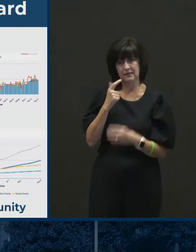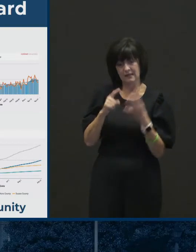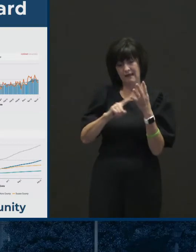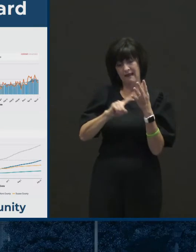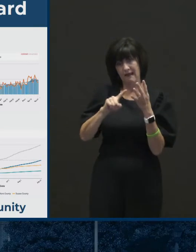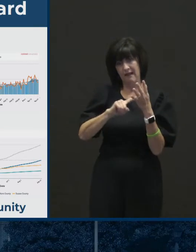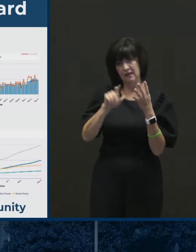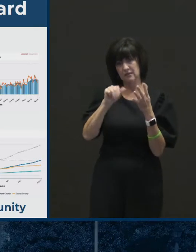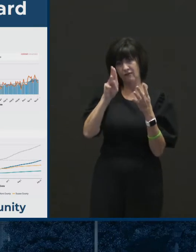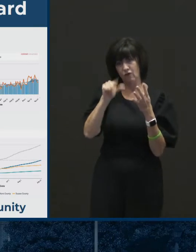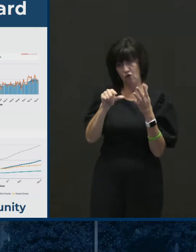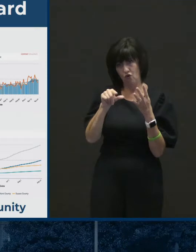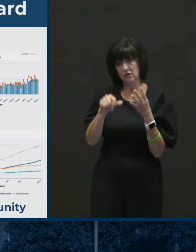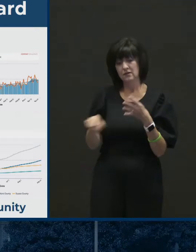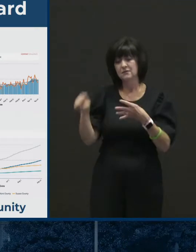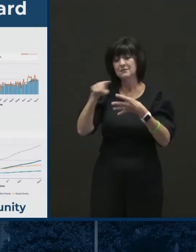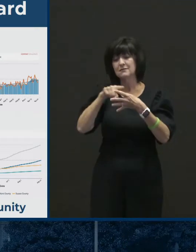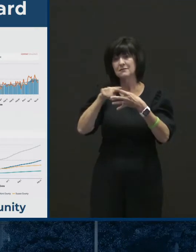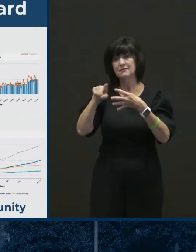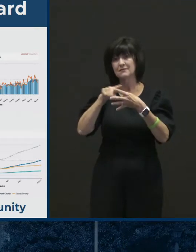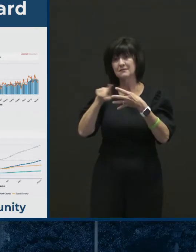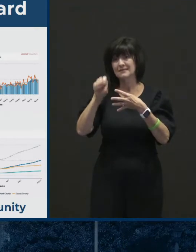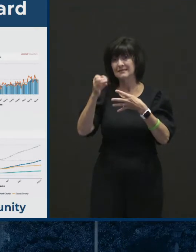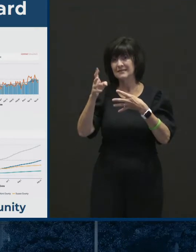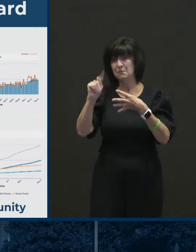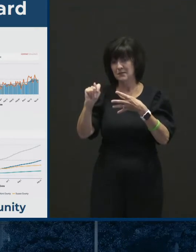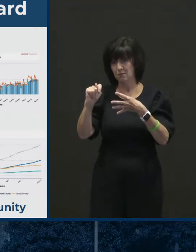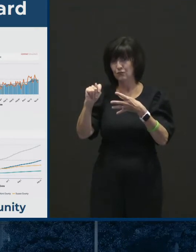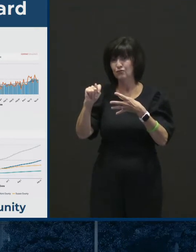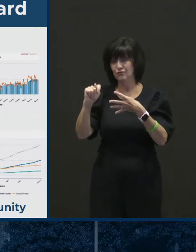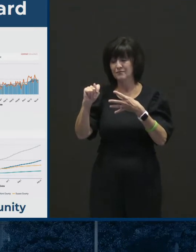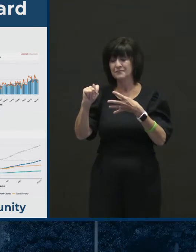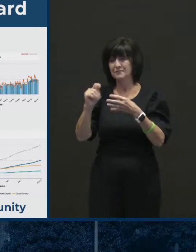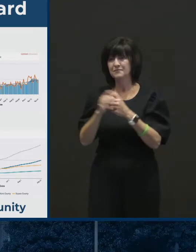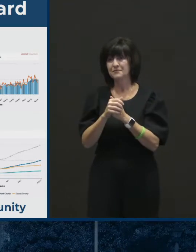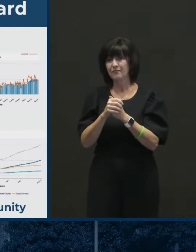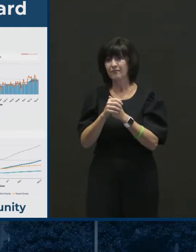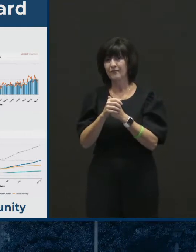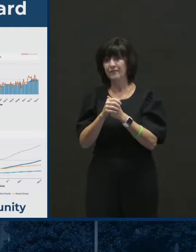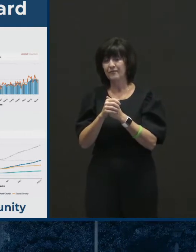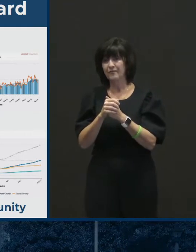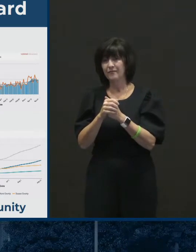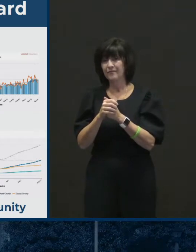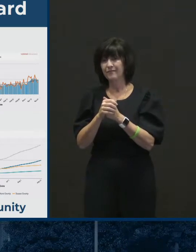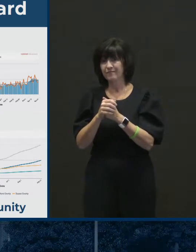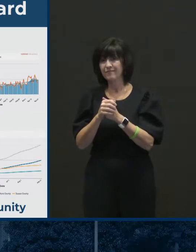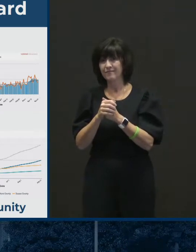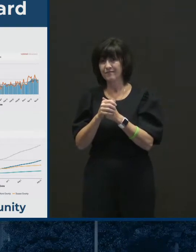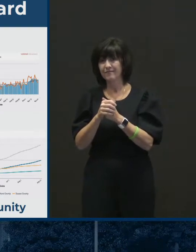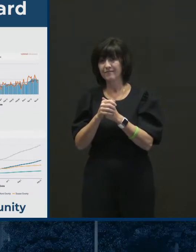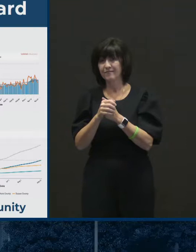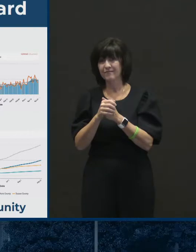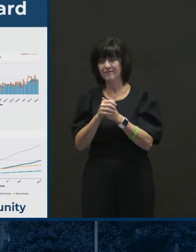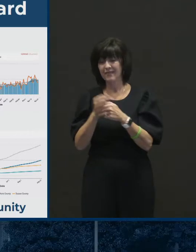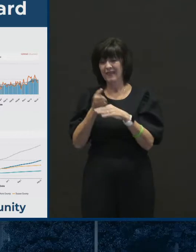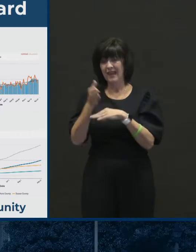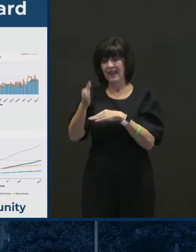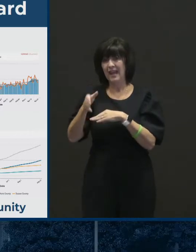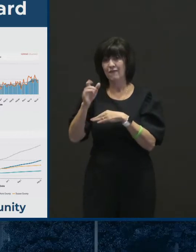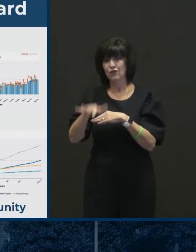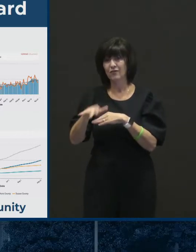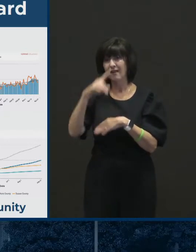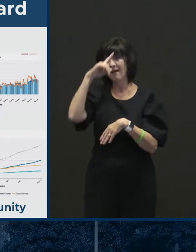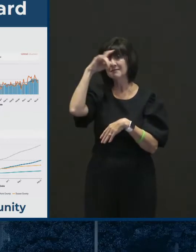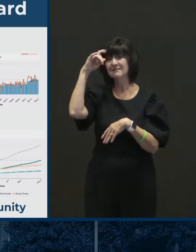September, in terms of, after the real trough there during the